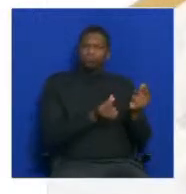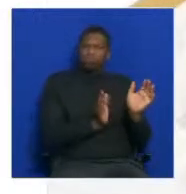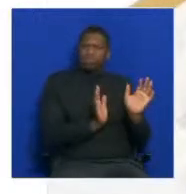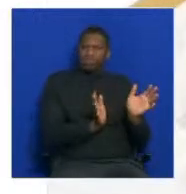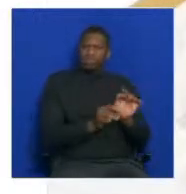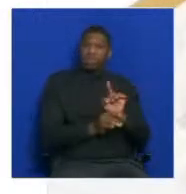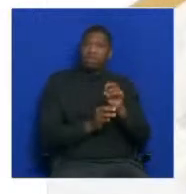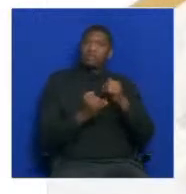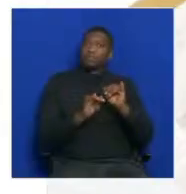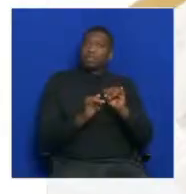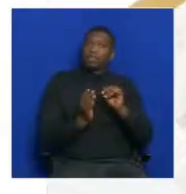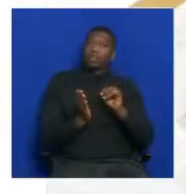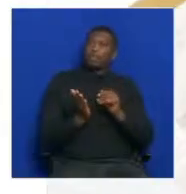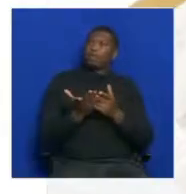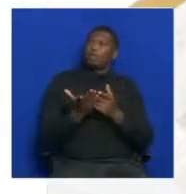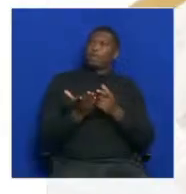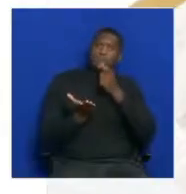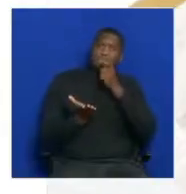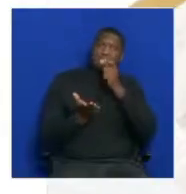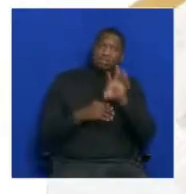mention this one.